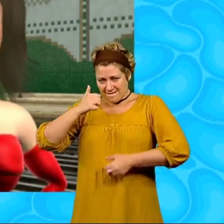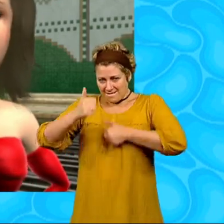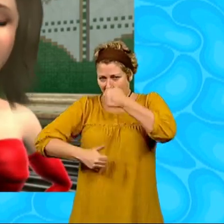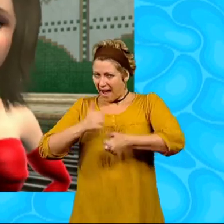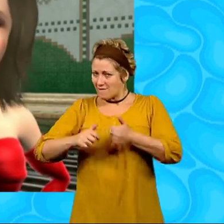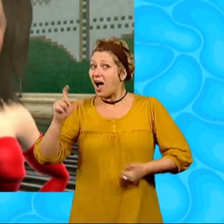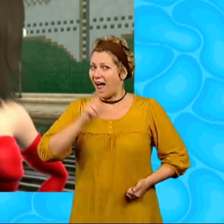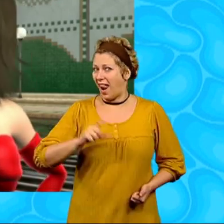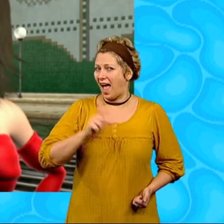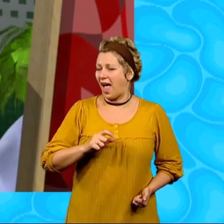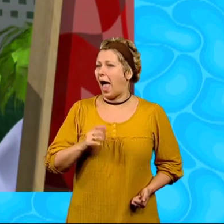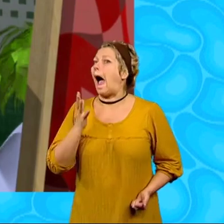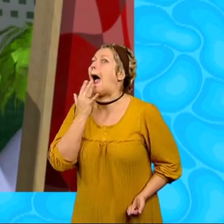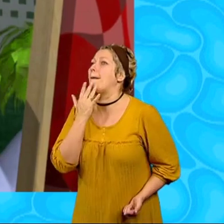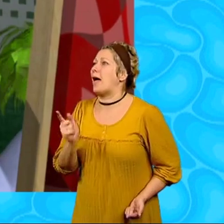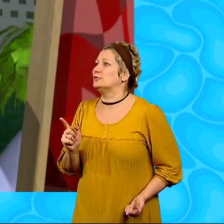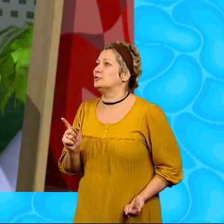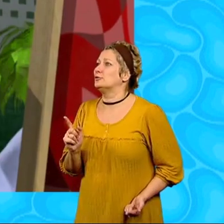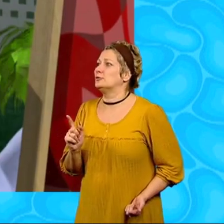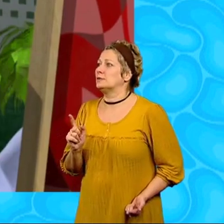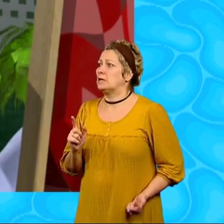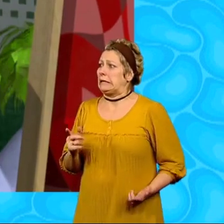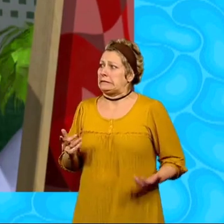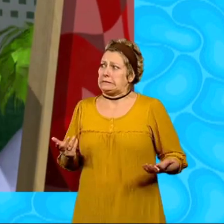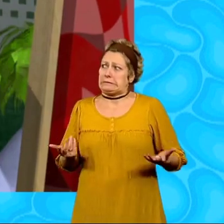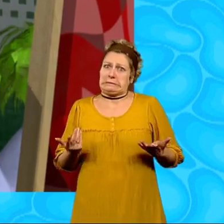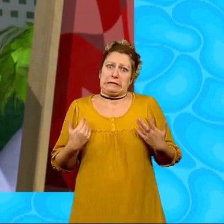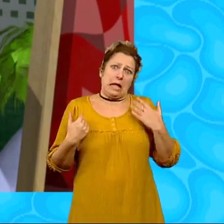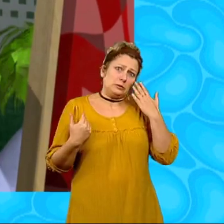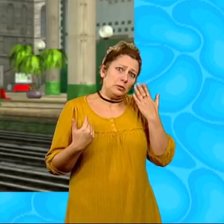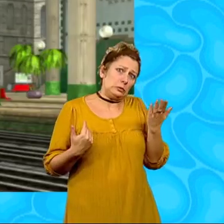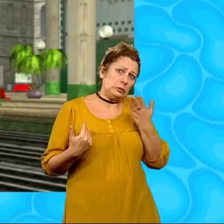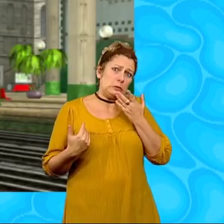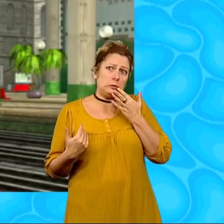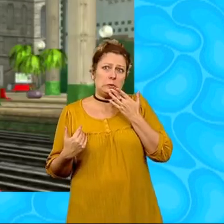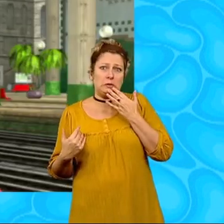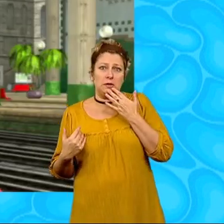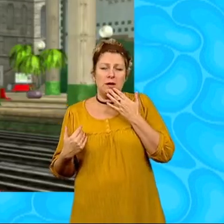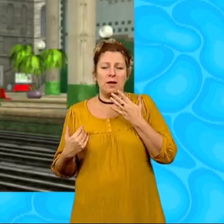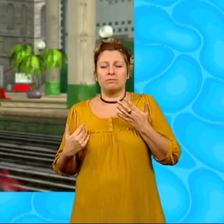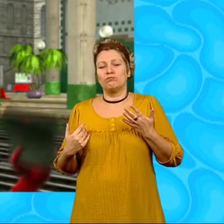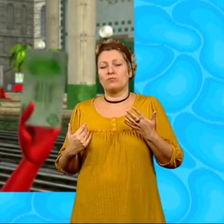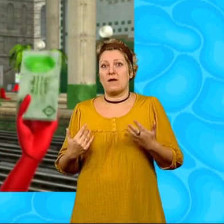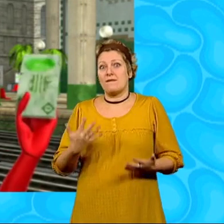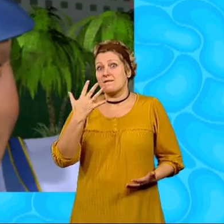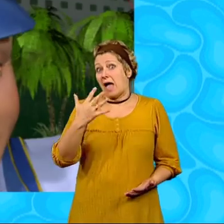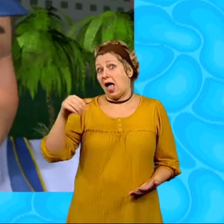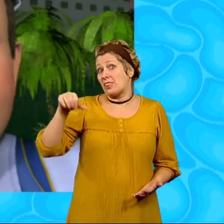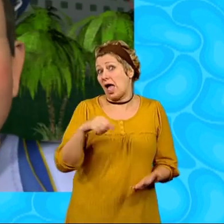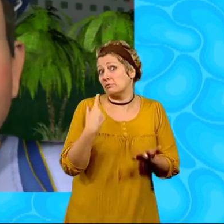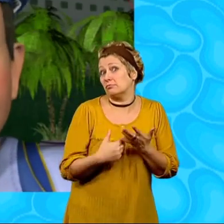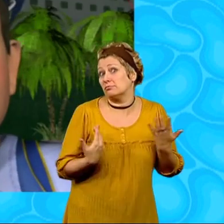colour. How much? Well, I'm not sure. How about 5,000?